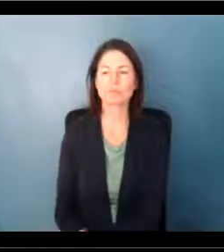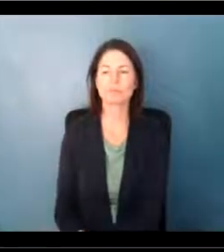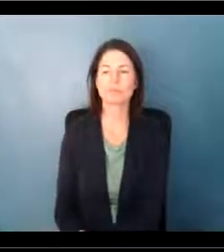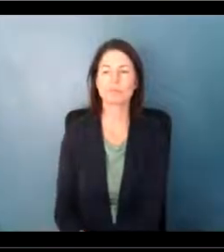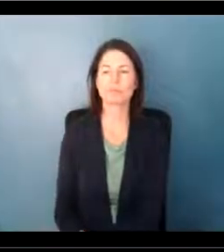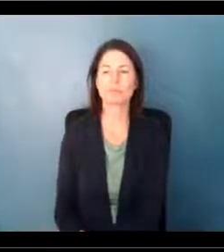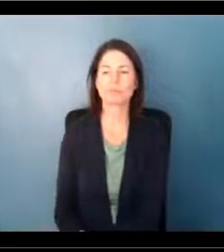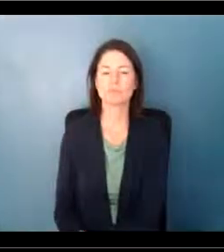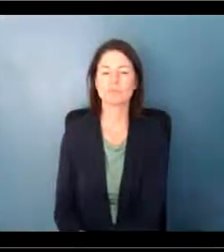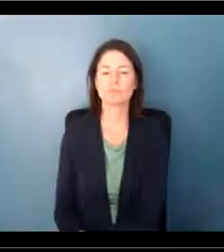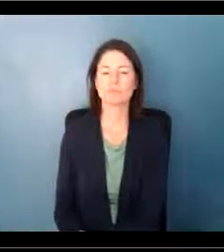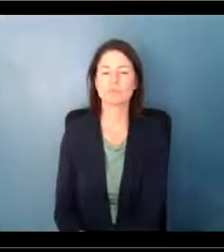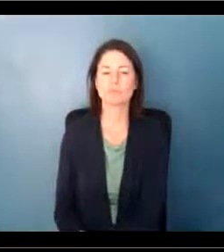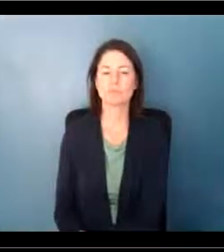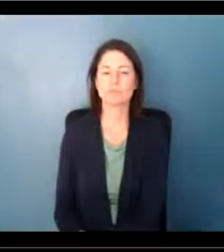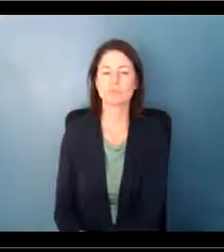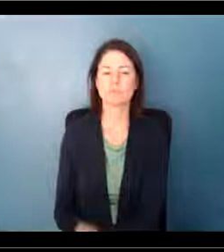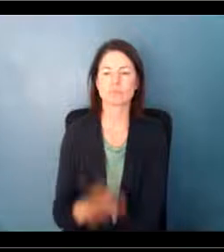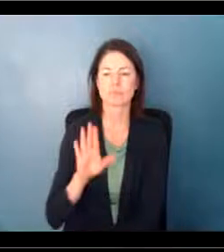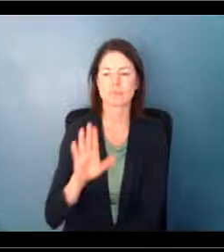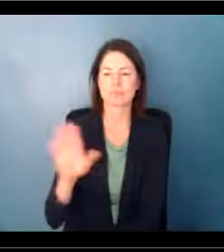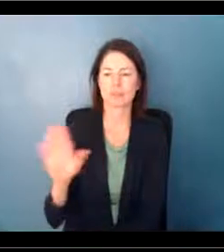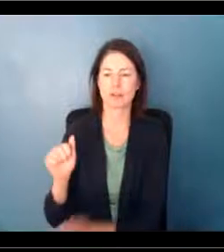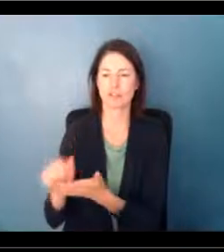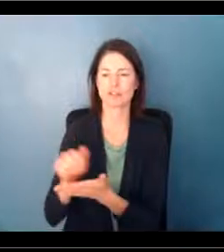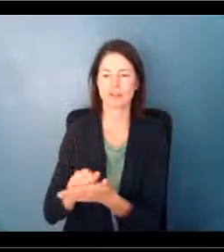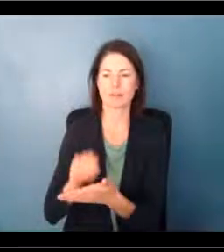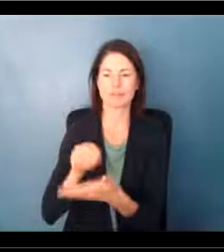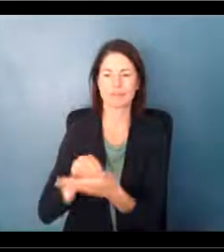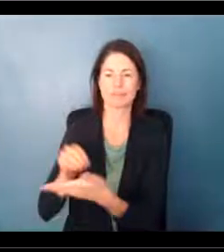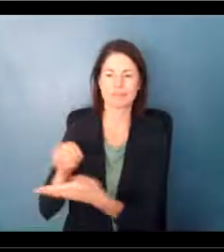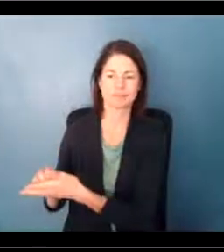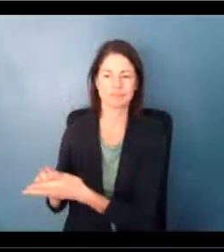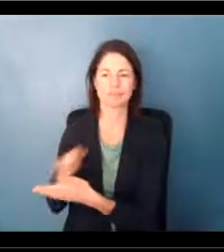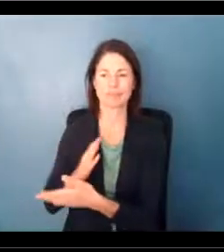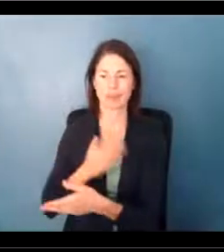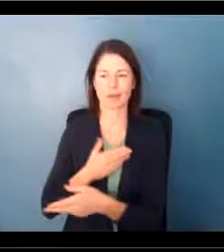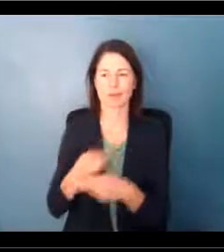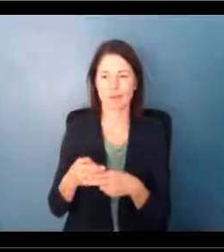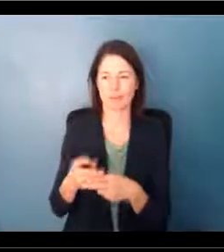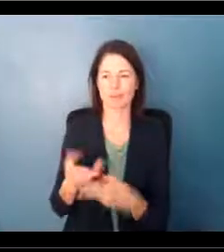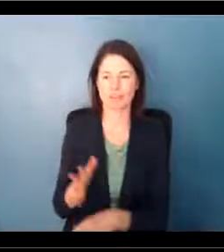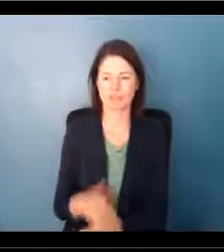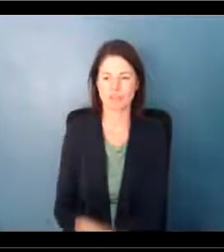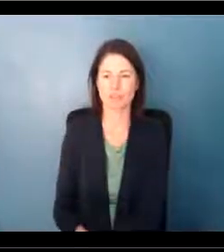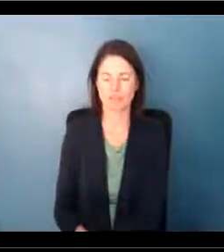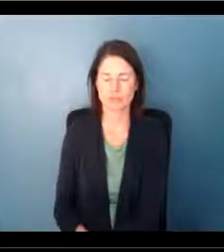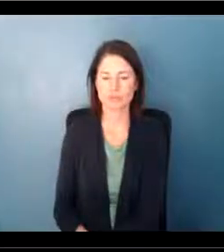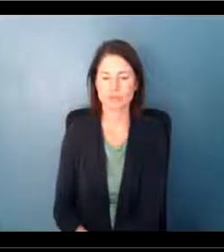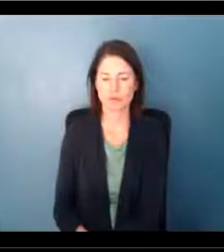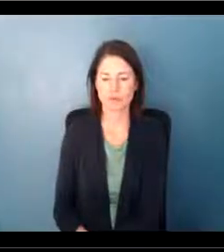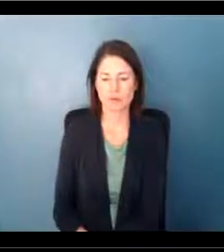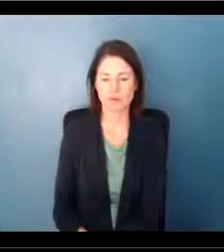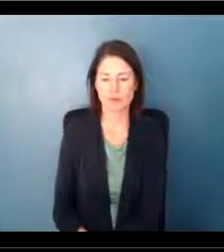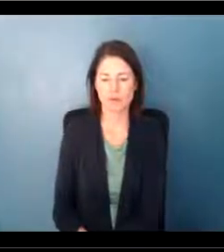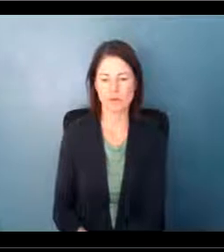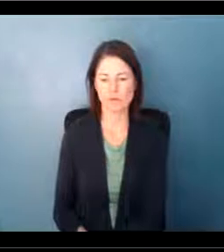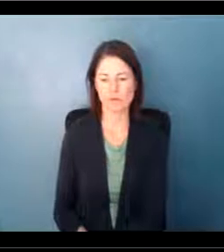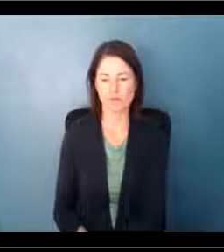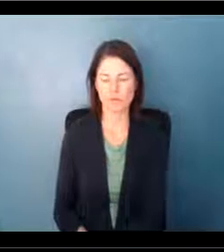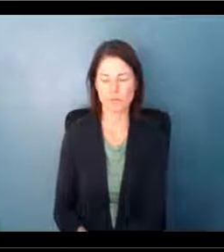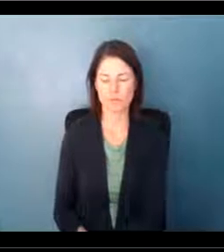for those. But also what I do want to say is that, I don't think it's enough just for us to be able to attend